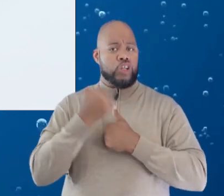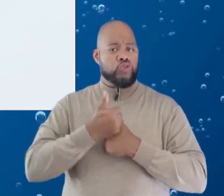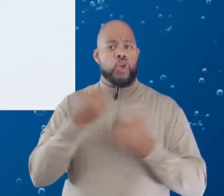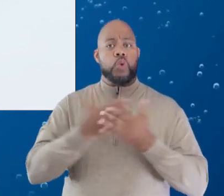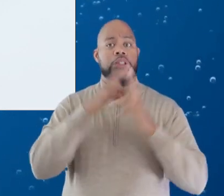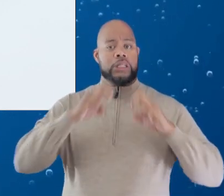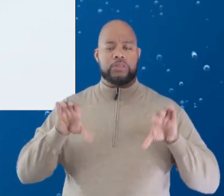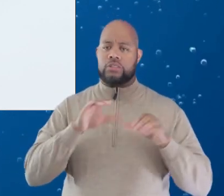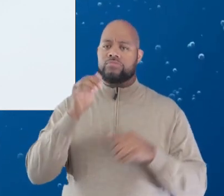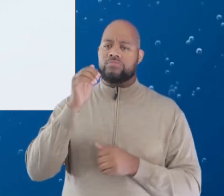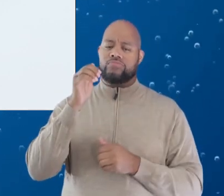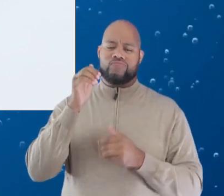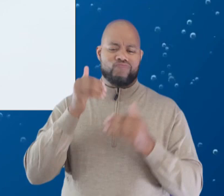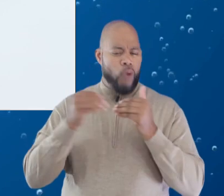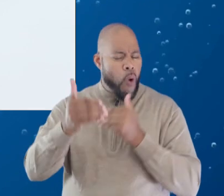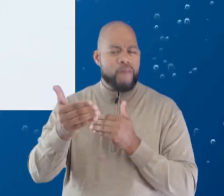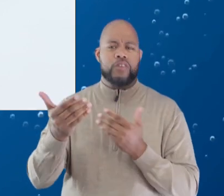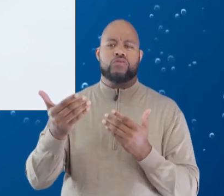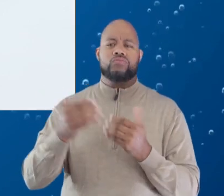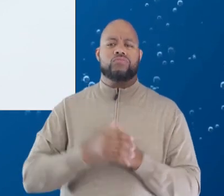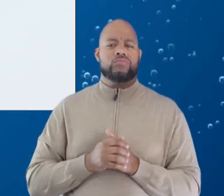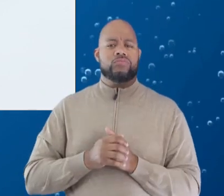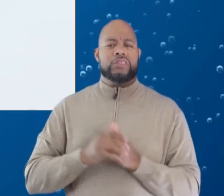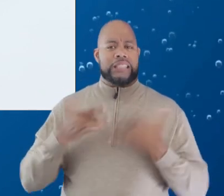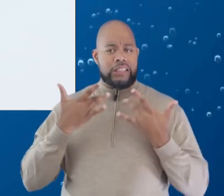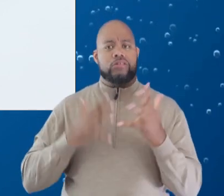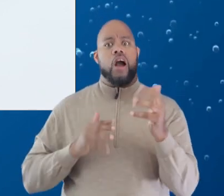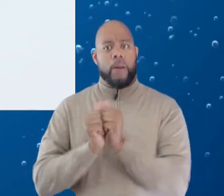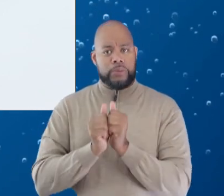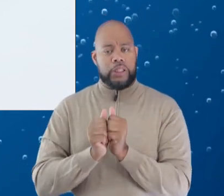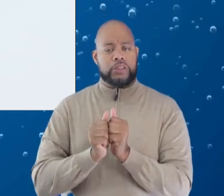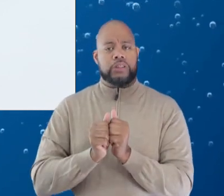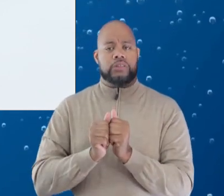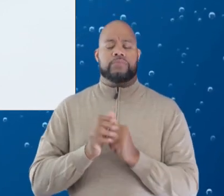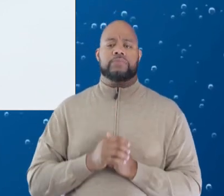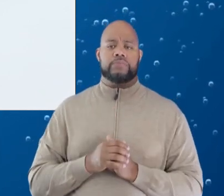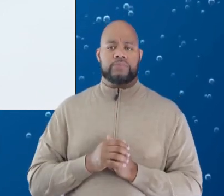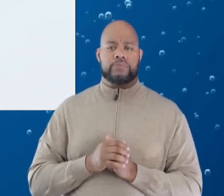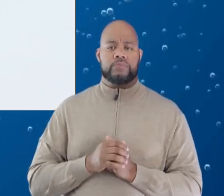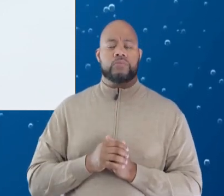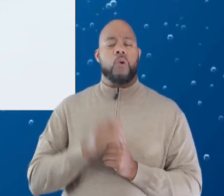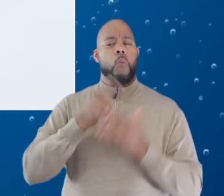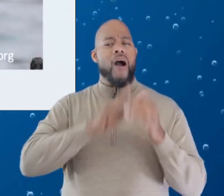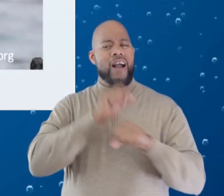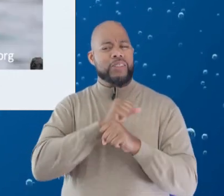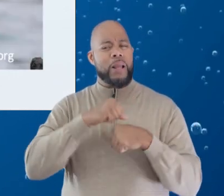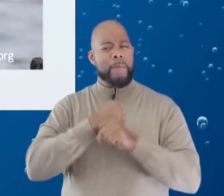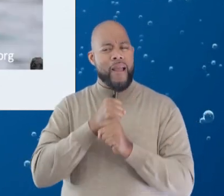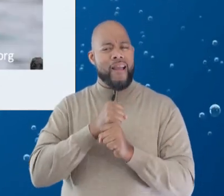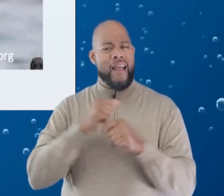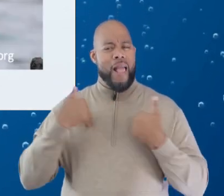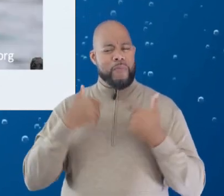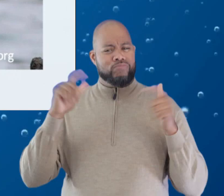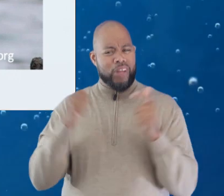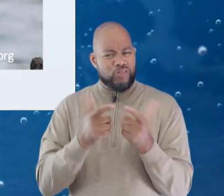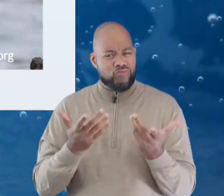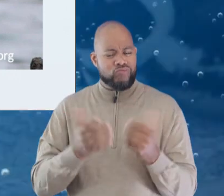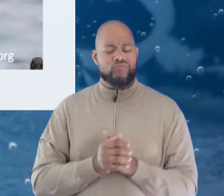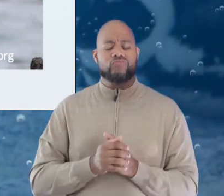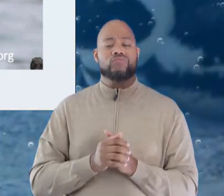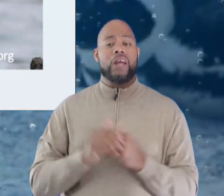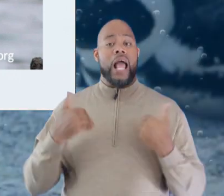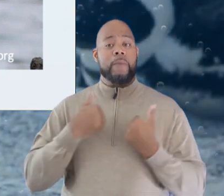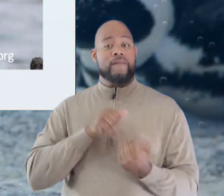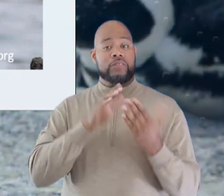as new assessments are conducted and conservation statuses are updated frequently. So what actually makes a species endangered?